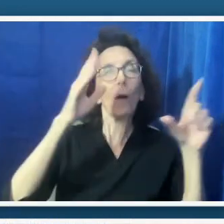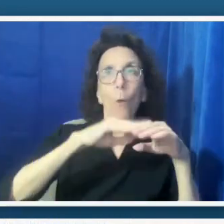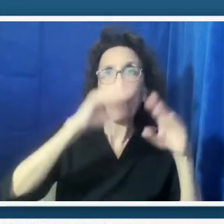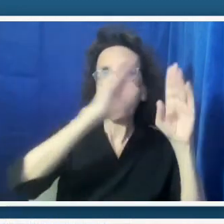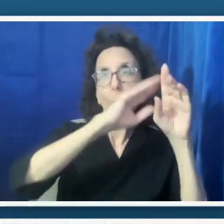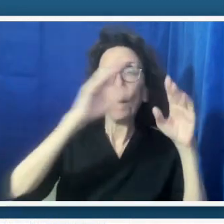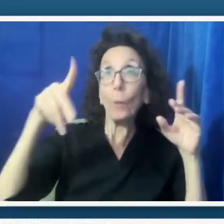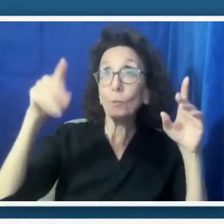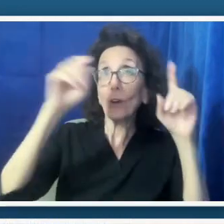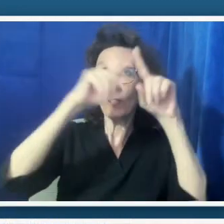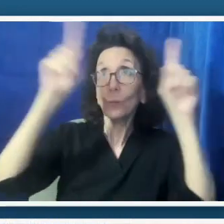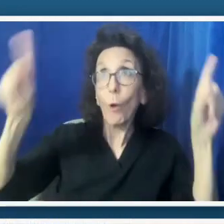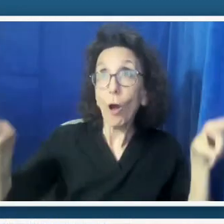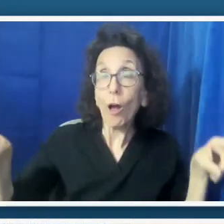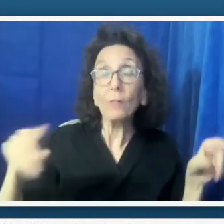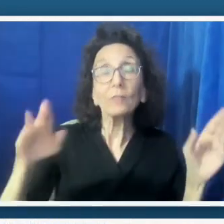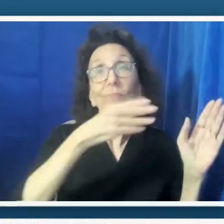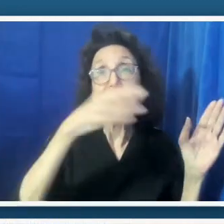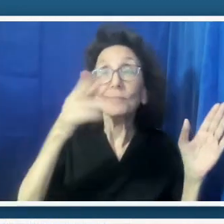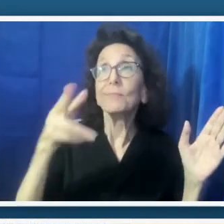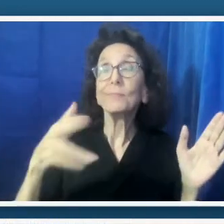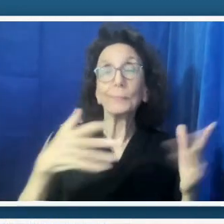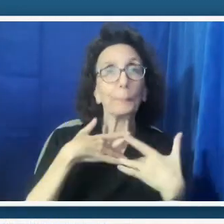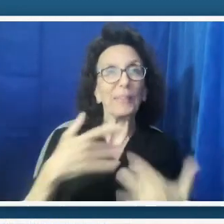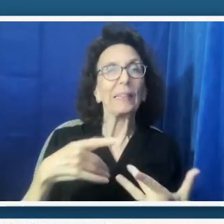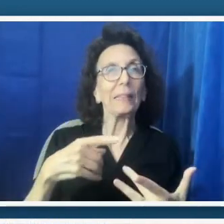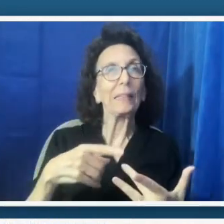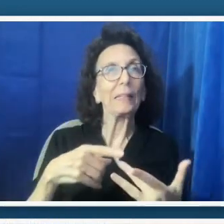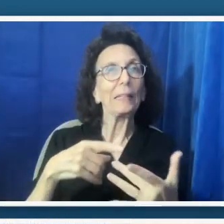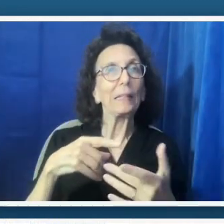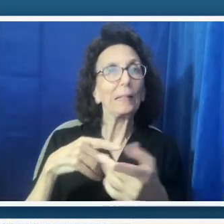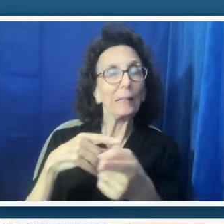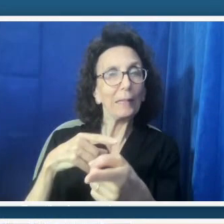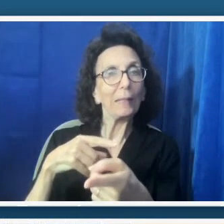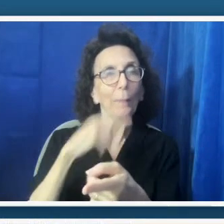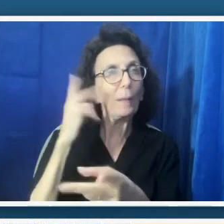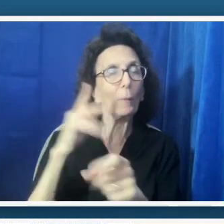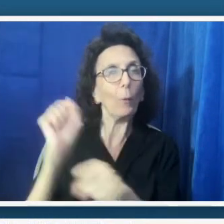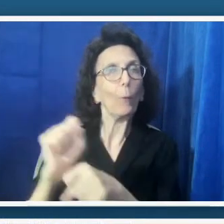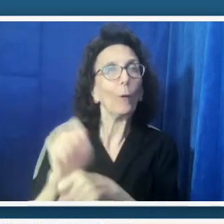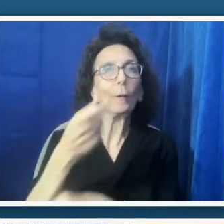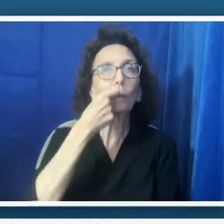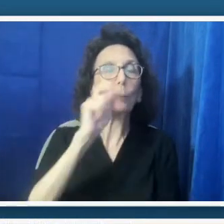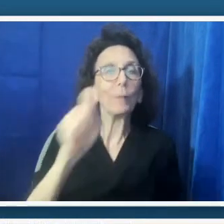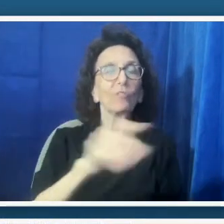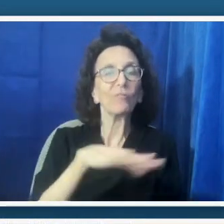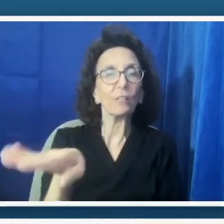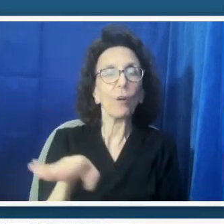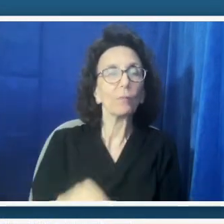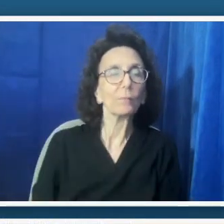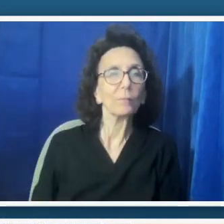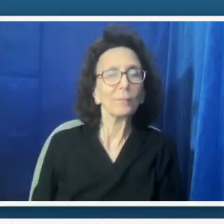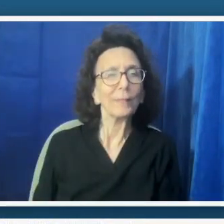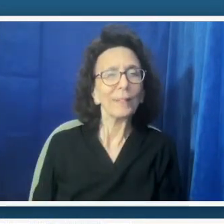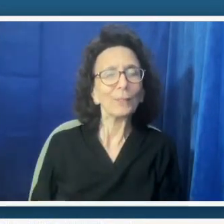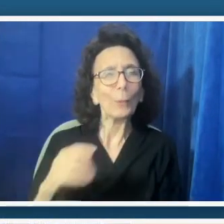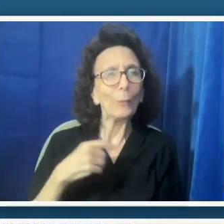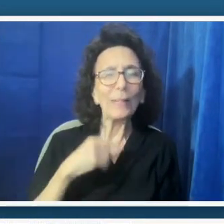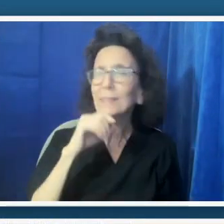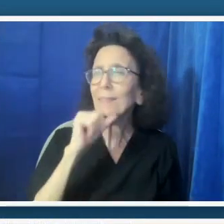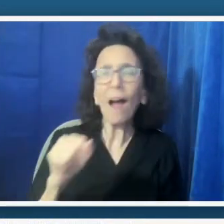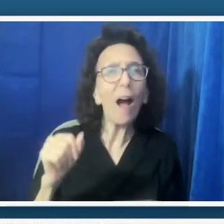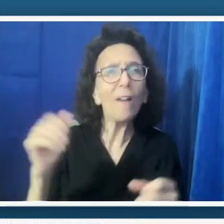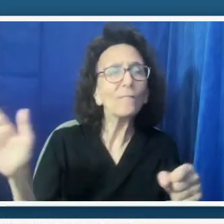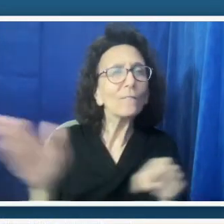a really important point to note, that is, they're pretty one-dimensional. They're shown